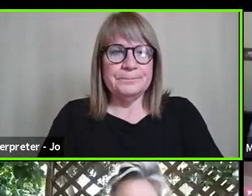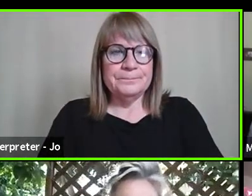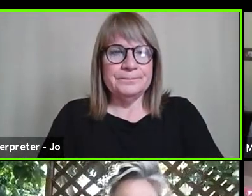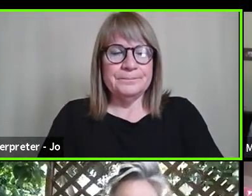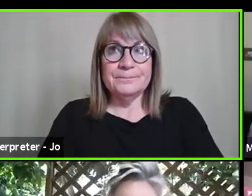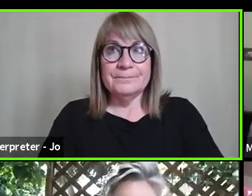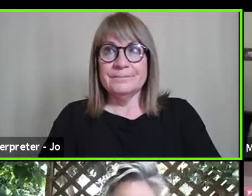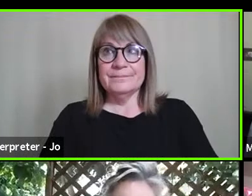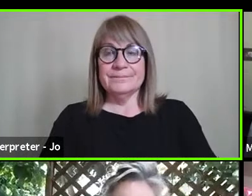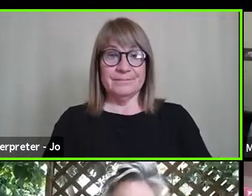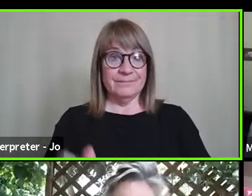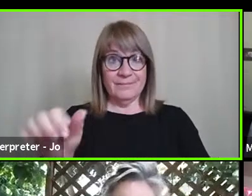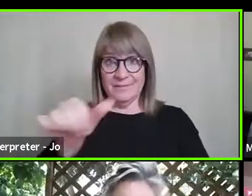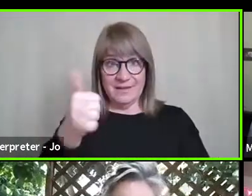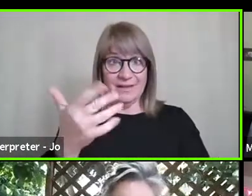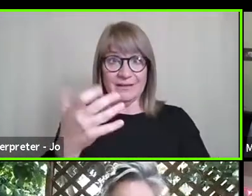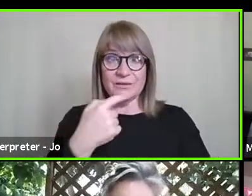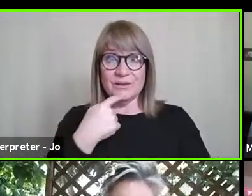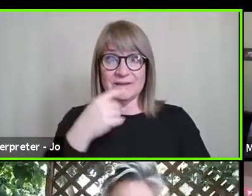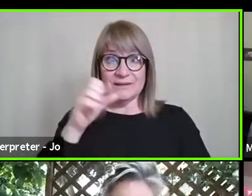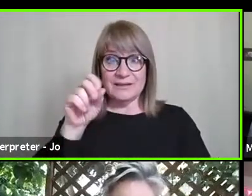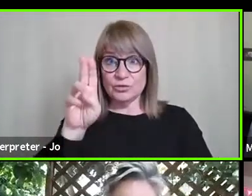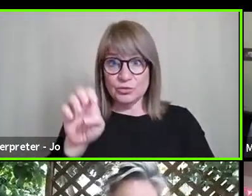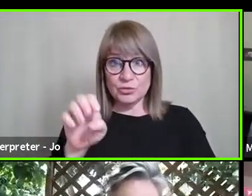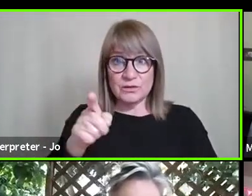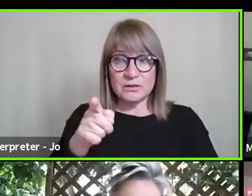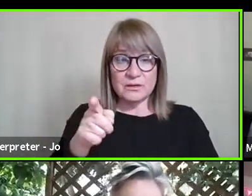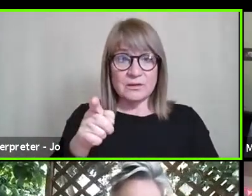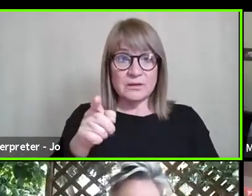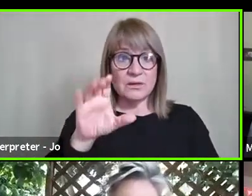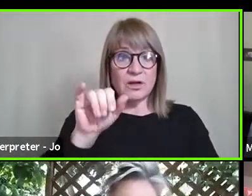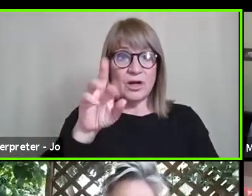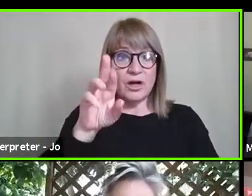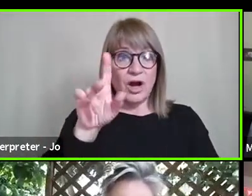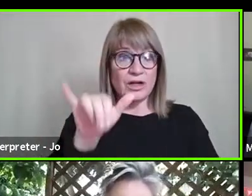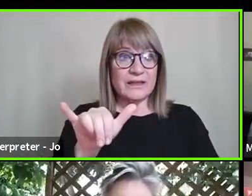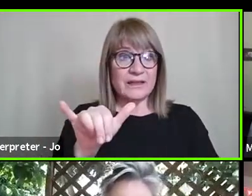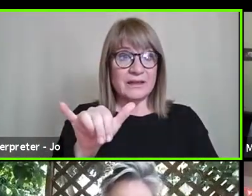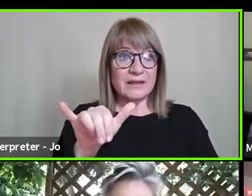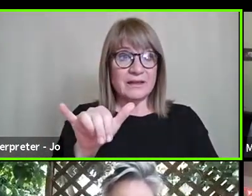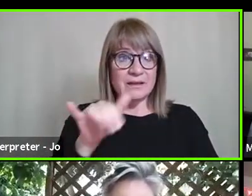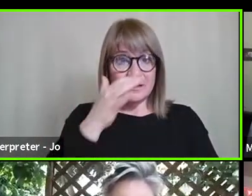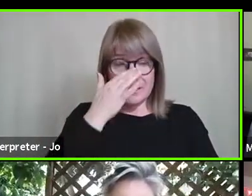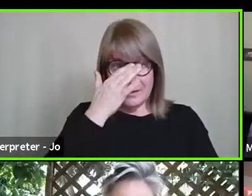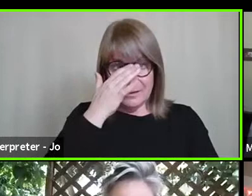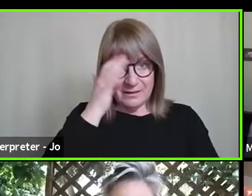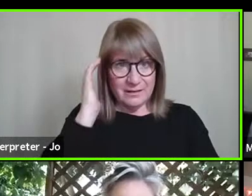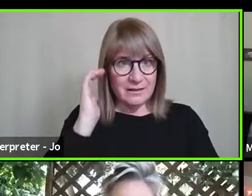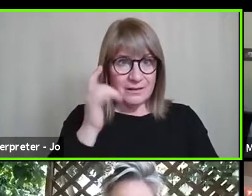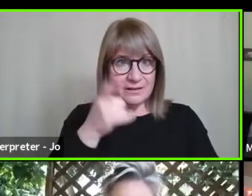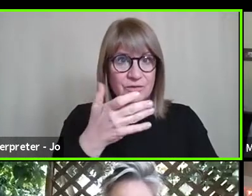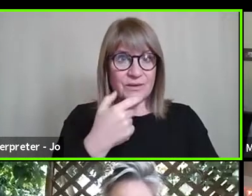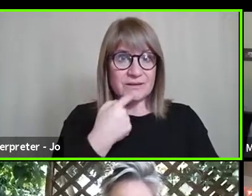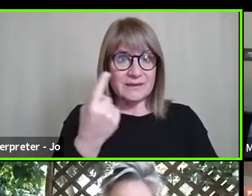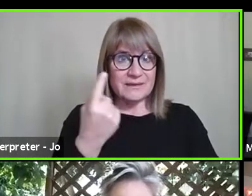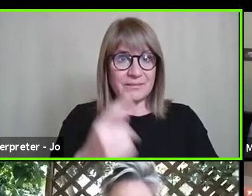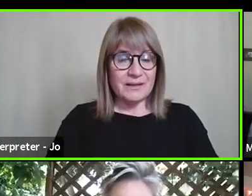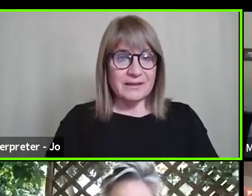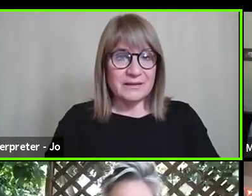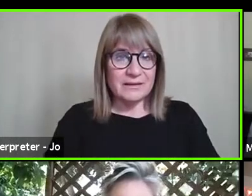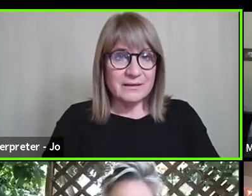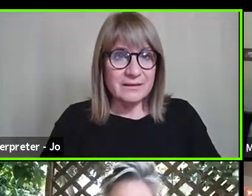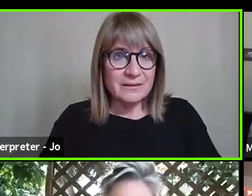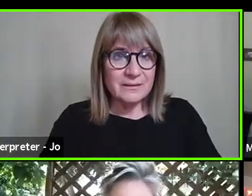anything else you want to say sue or anybody carly i thought you had your mic your mute off i don't know if you wanted to say something